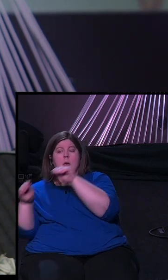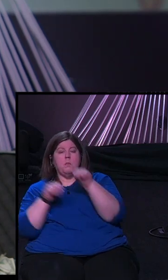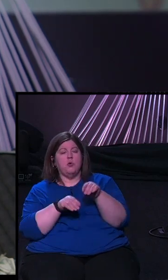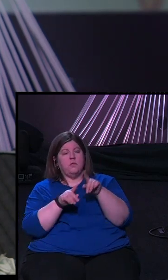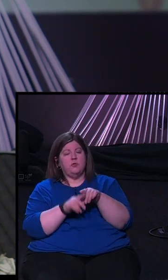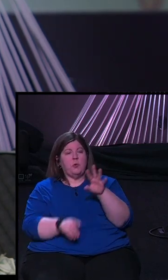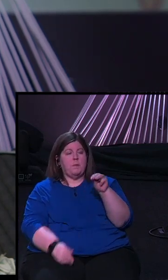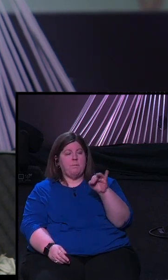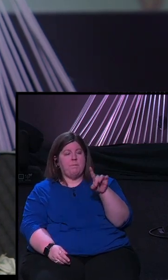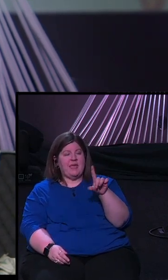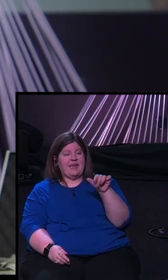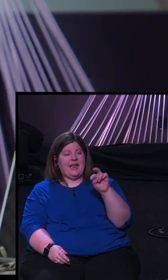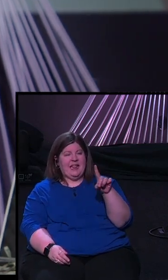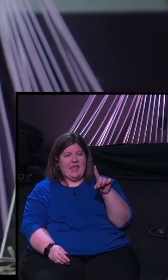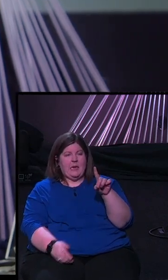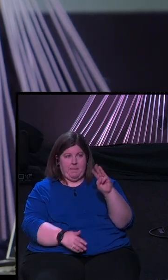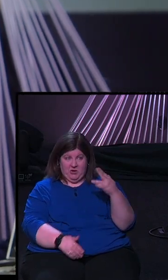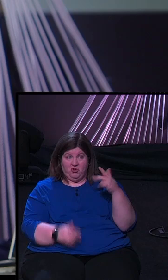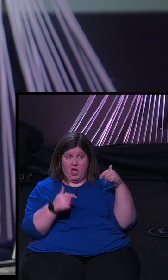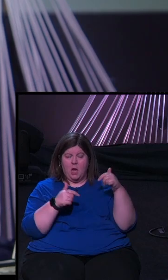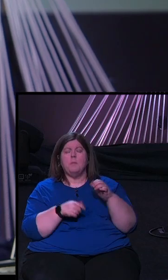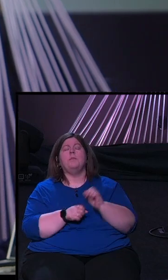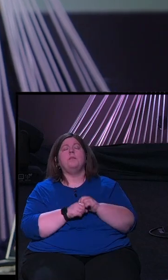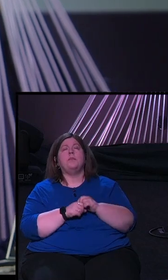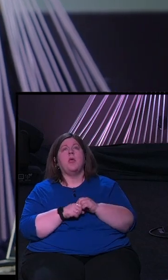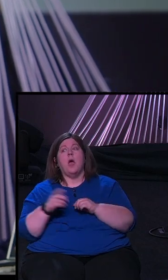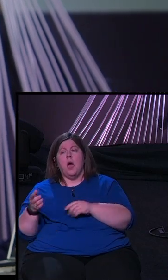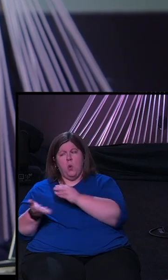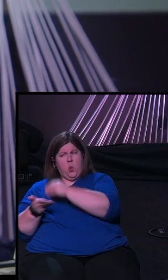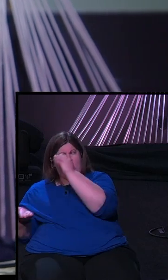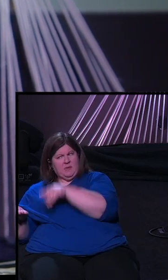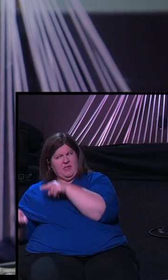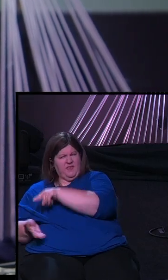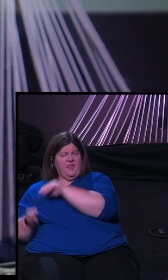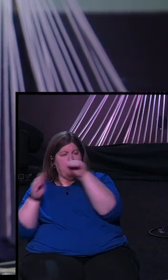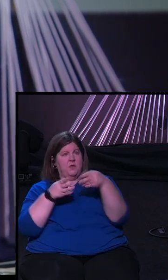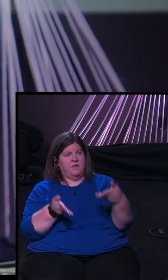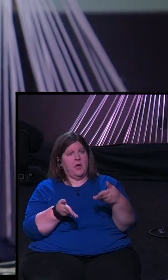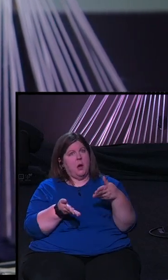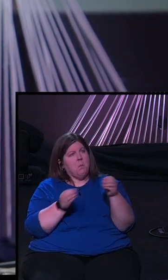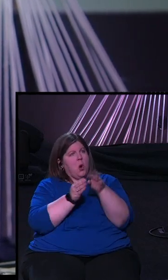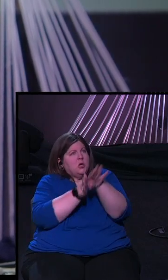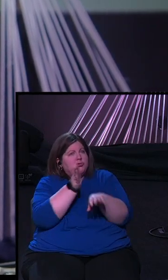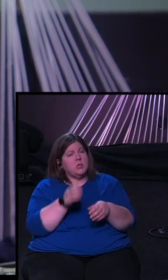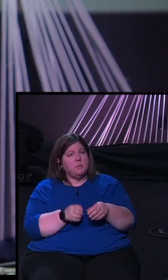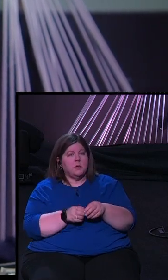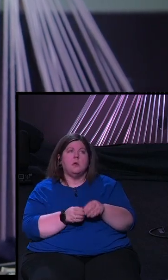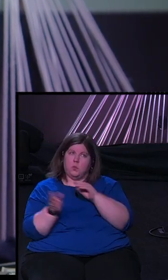houses was a little bit different. Cost in Chicago was high, cost in Midland was lower. Remember, my family moved in 2008, it was the